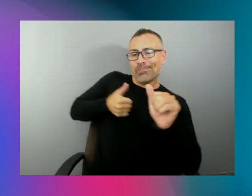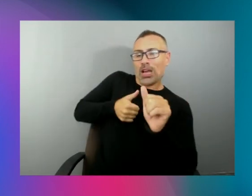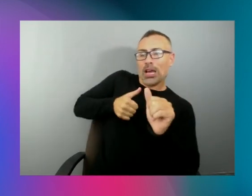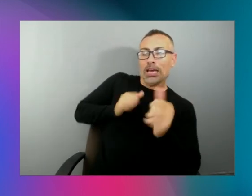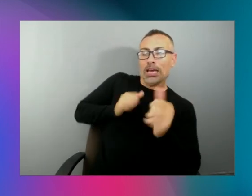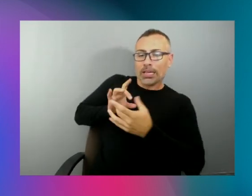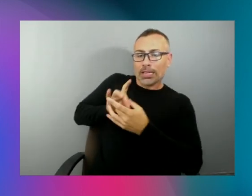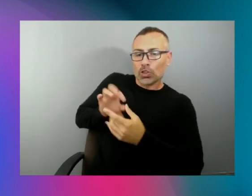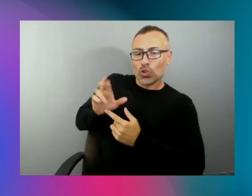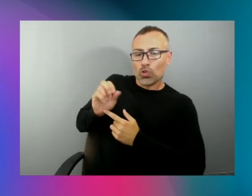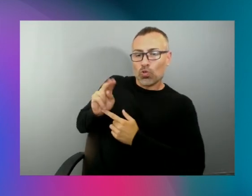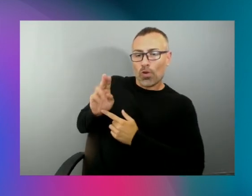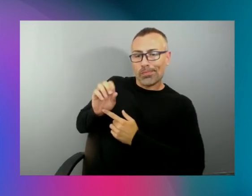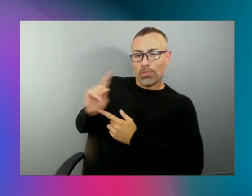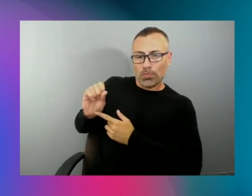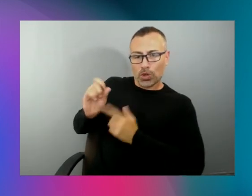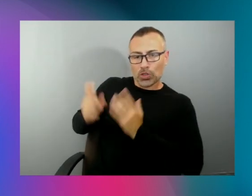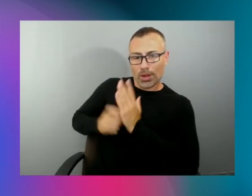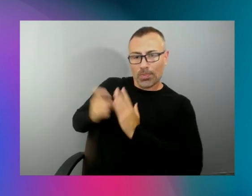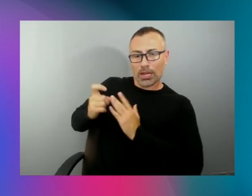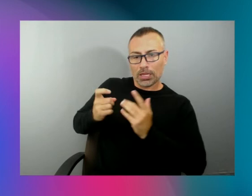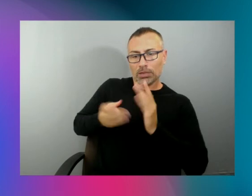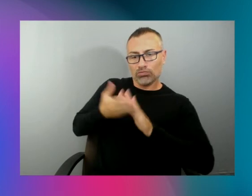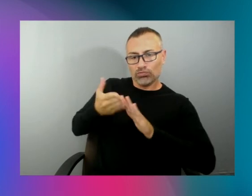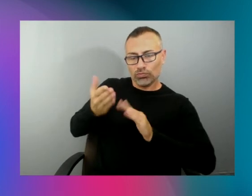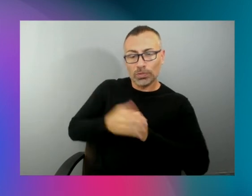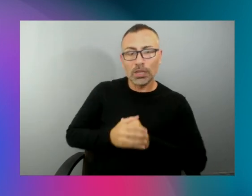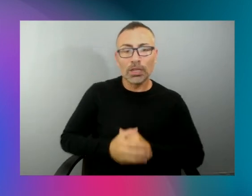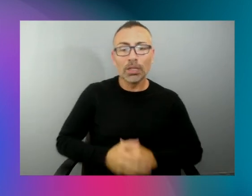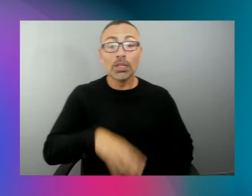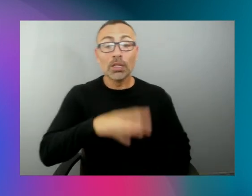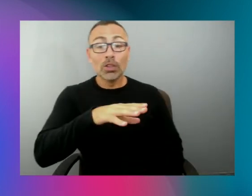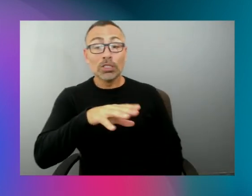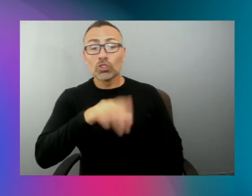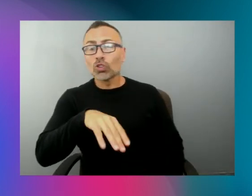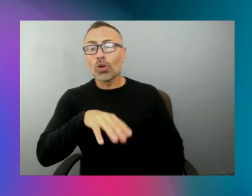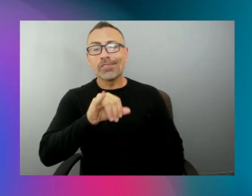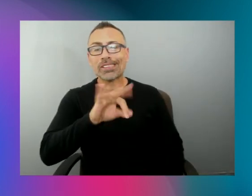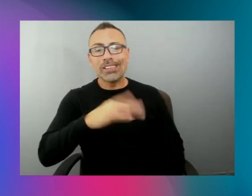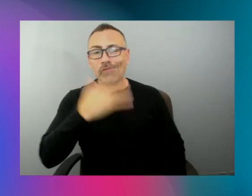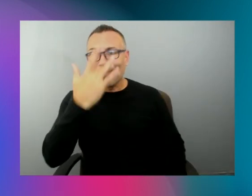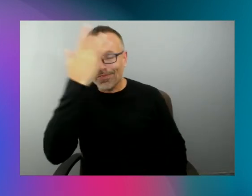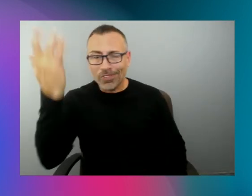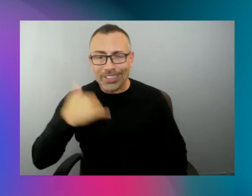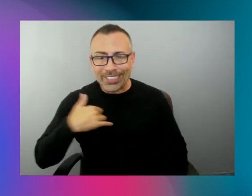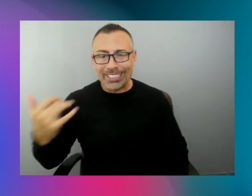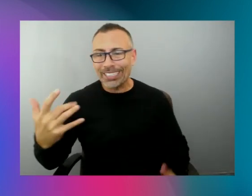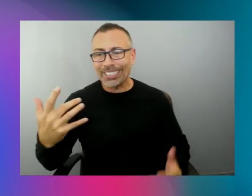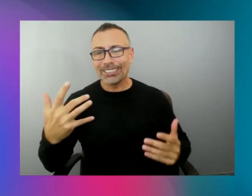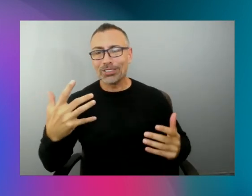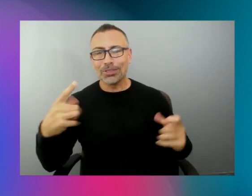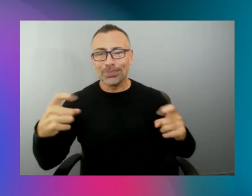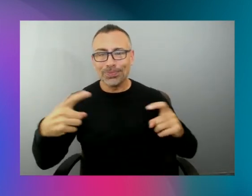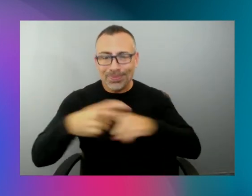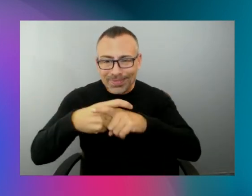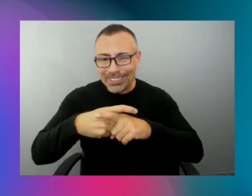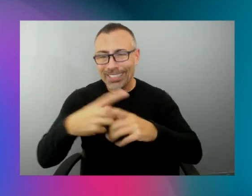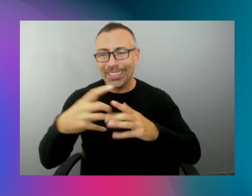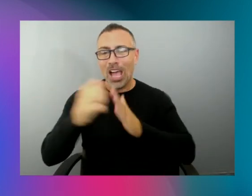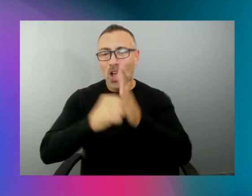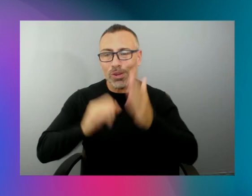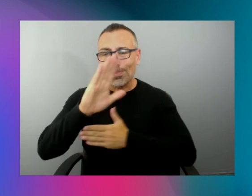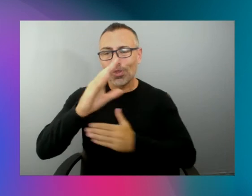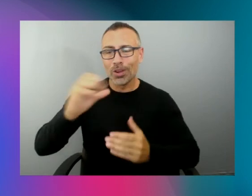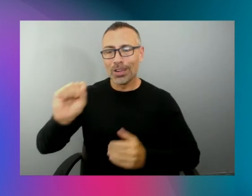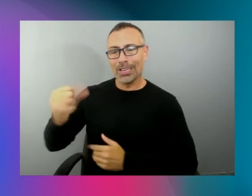all happened. So it helps you be secure. So if you were to forget to encrypt your S3 bucket, it's gonna you just know it's gonna do it for you. Yeah. It